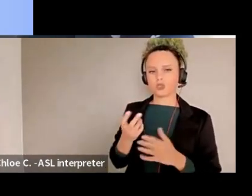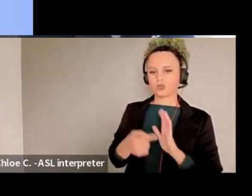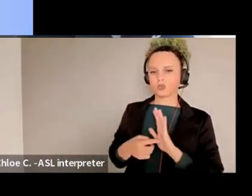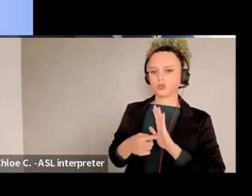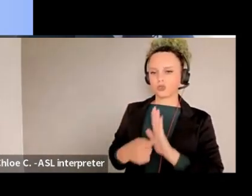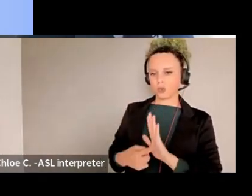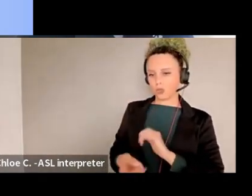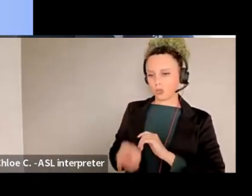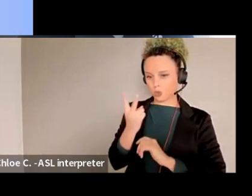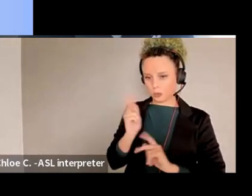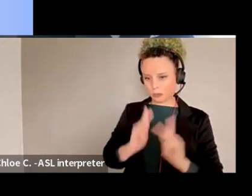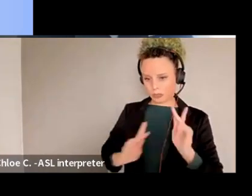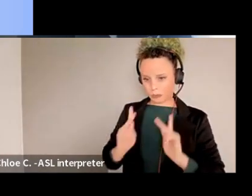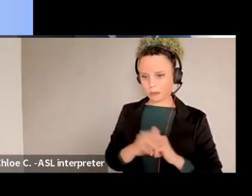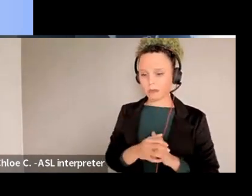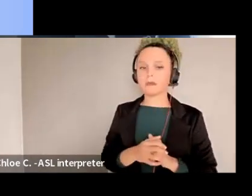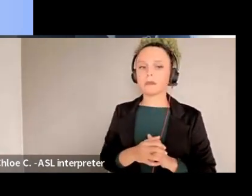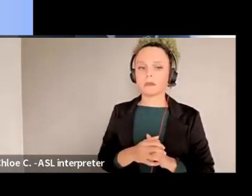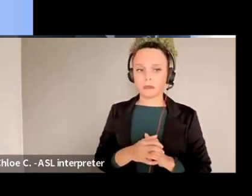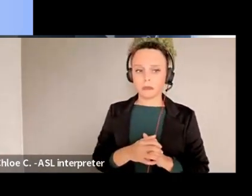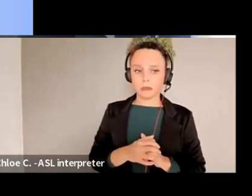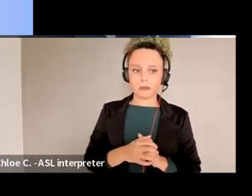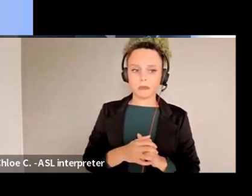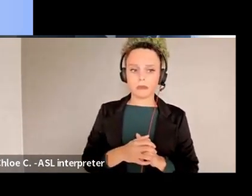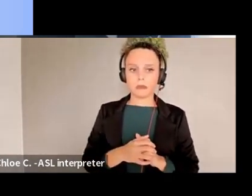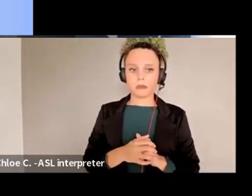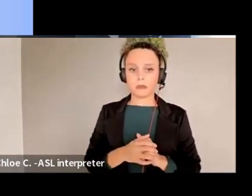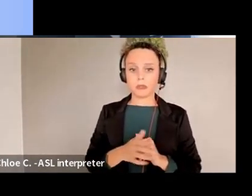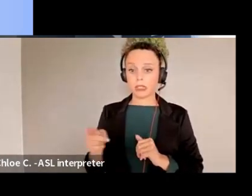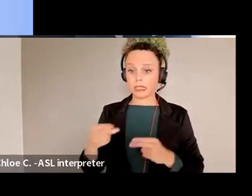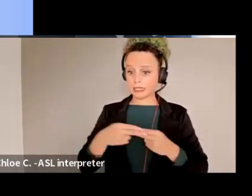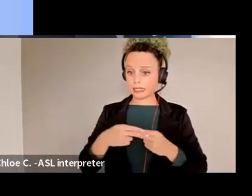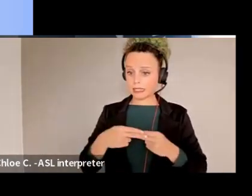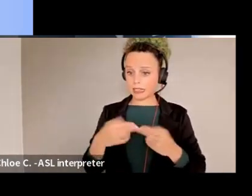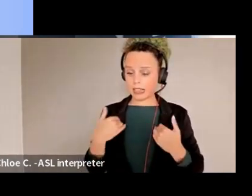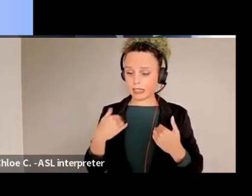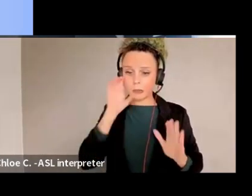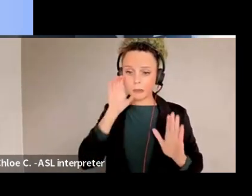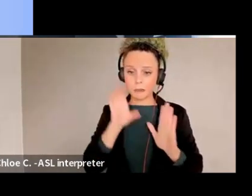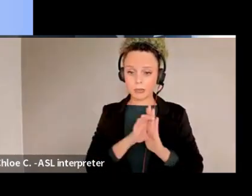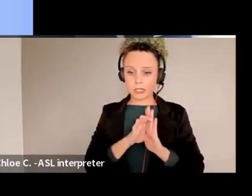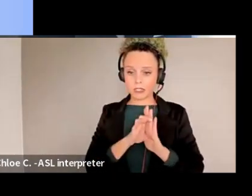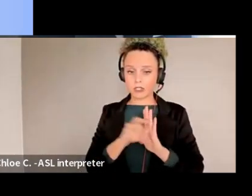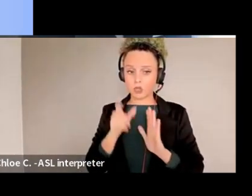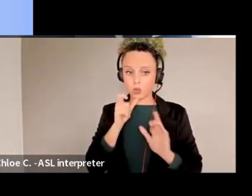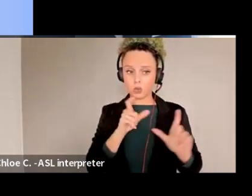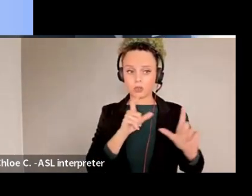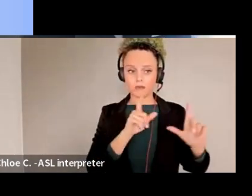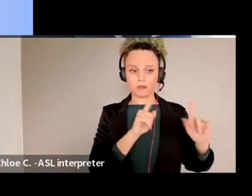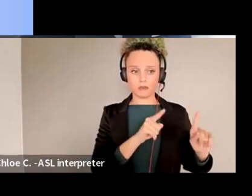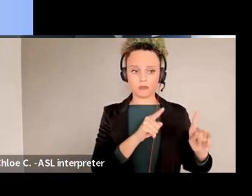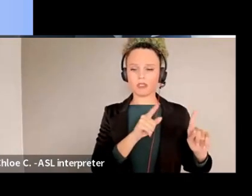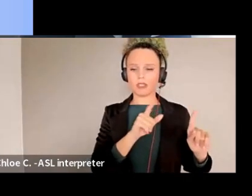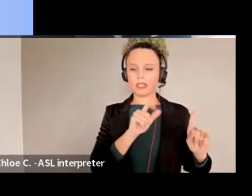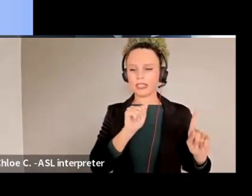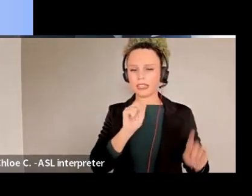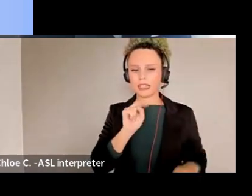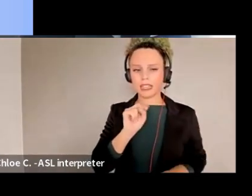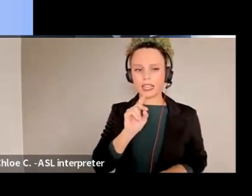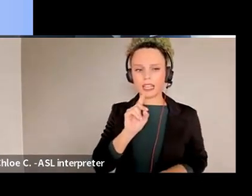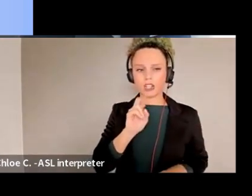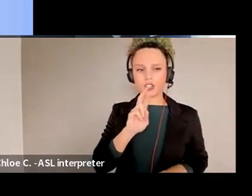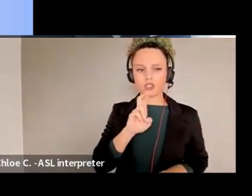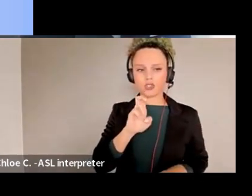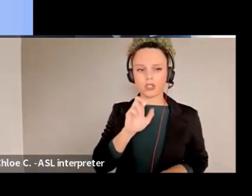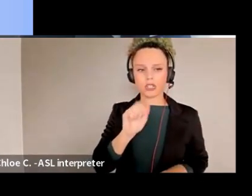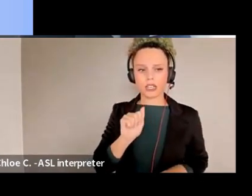focus. And so I want to show you who those are. So this slide has